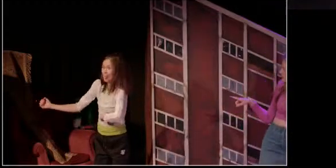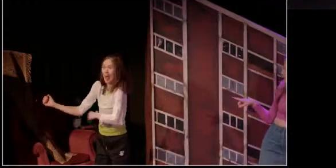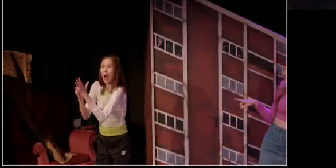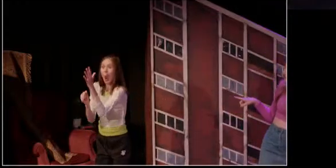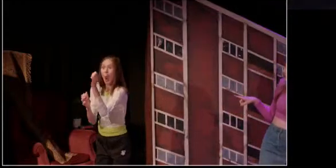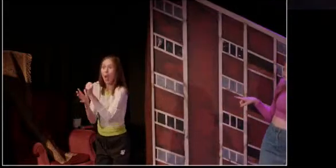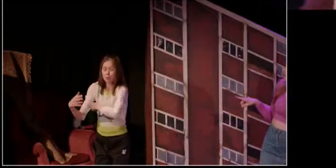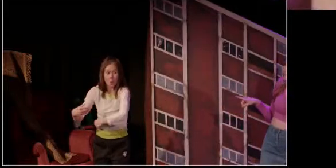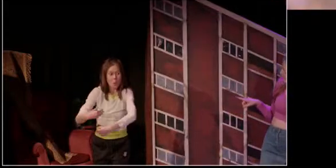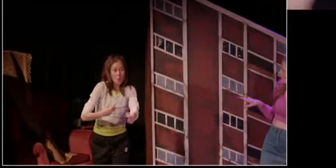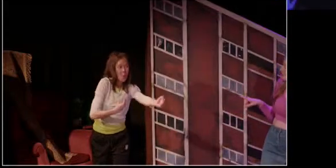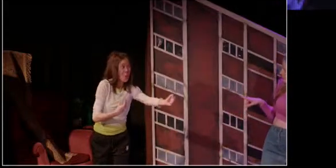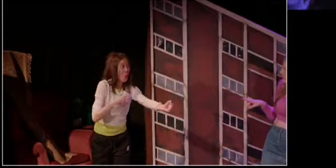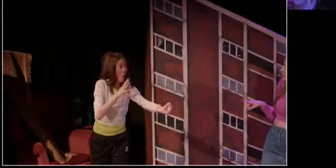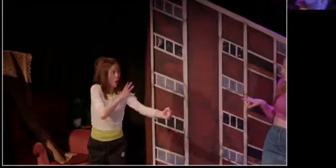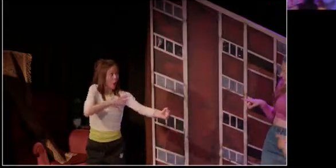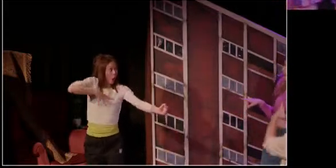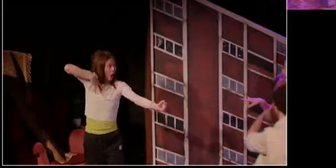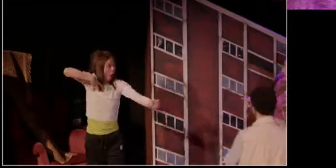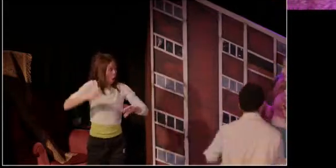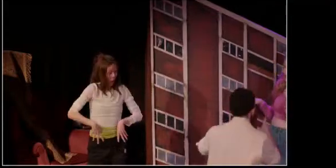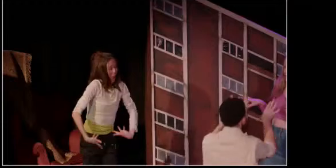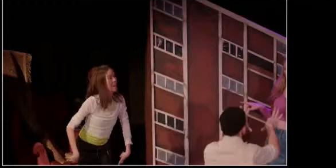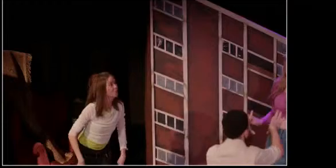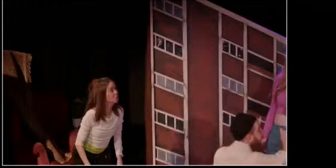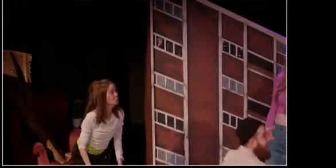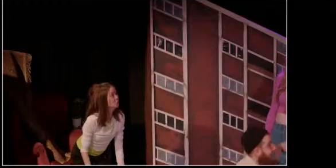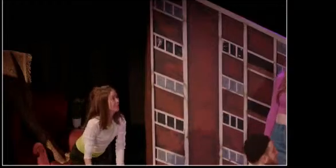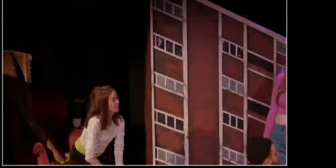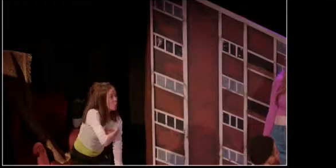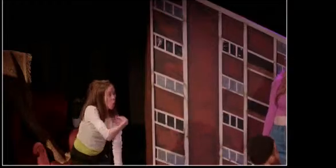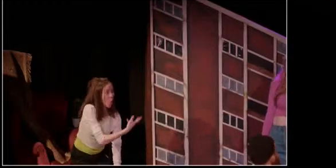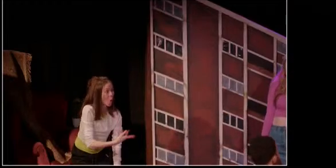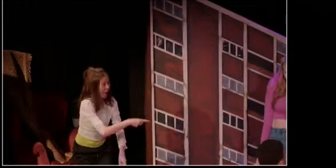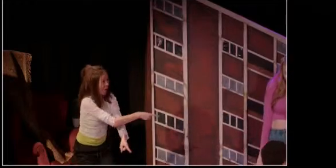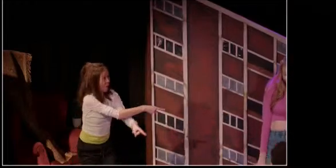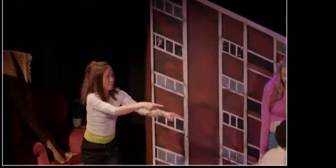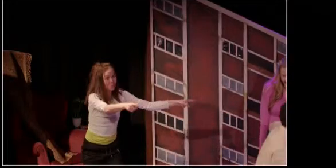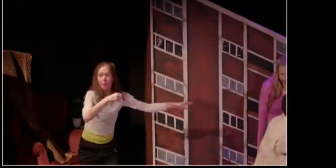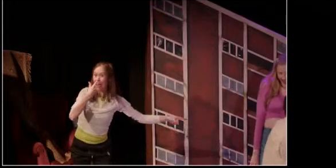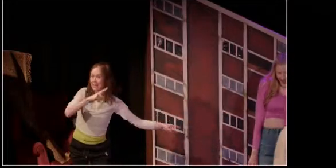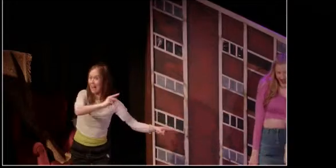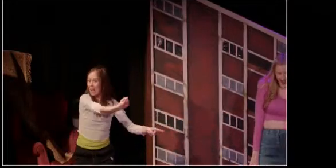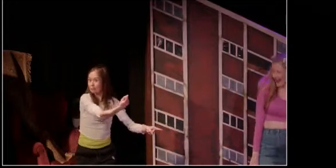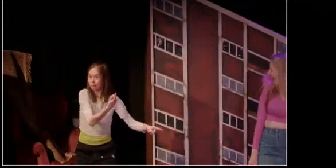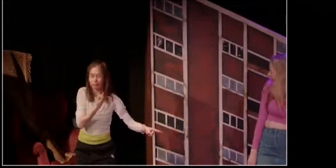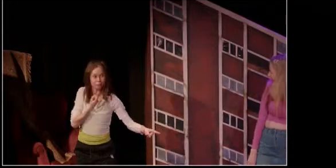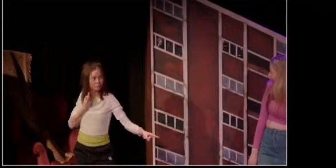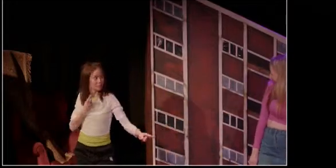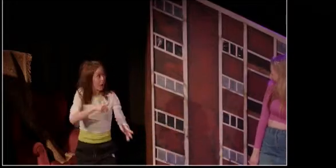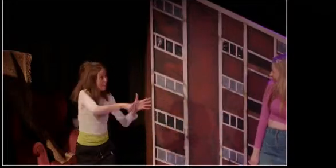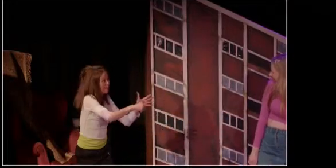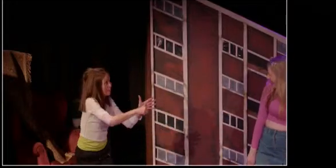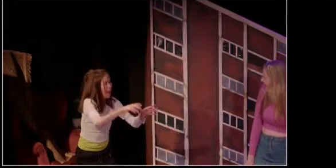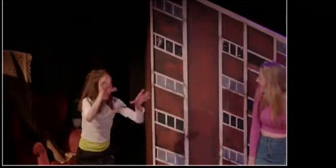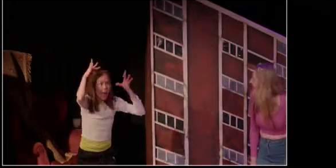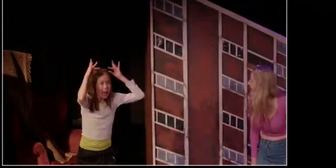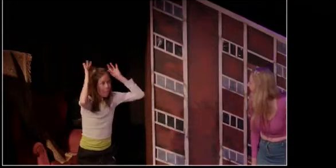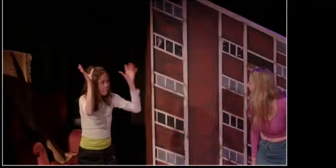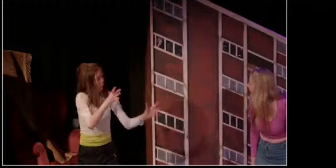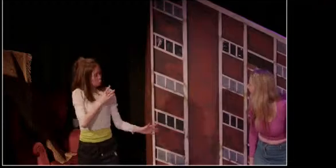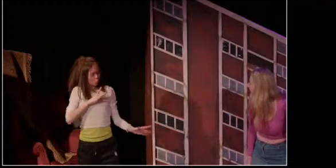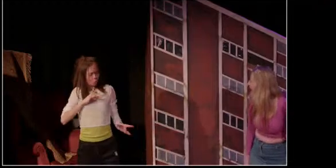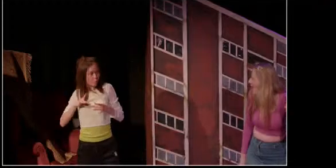for noses, petticoats and lacy shawls, for their guys to buy their dolls, hat pins, brooches, maids of